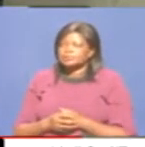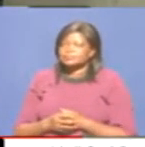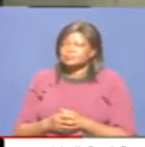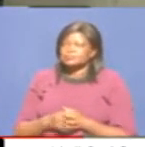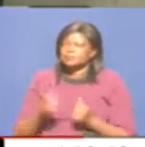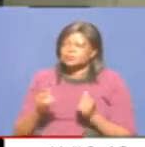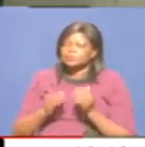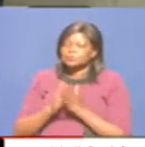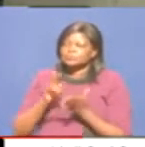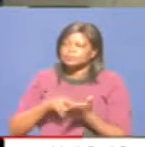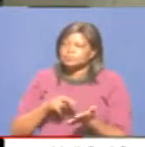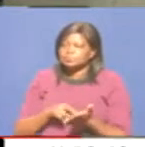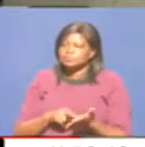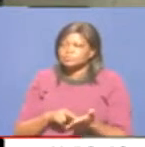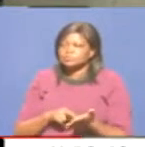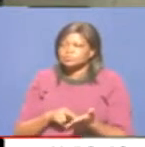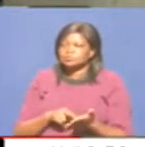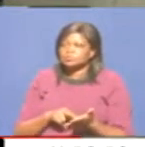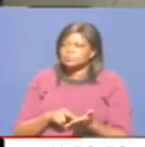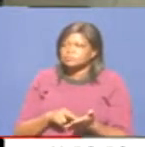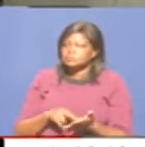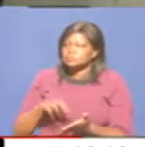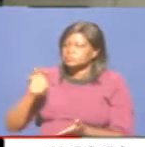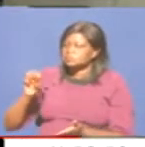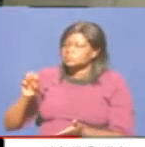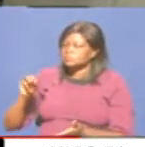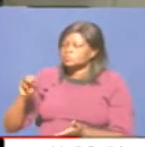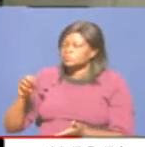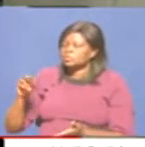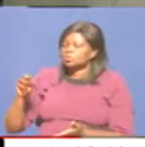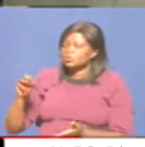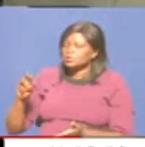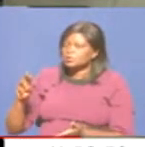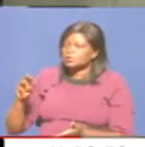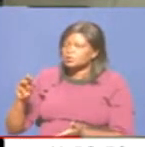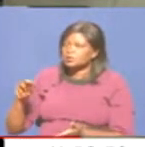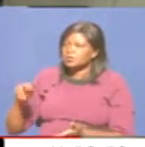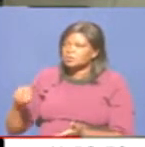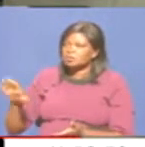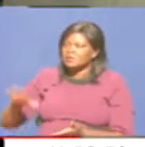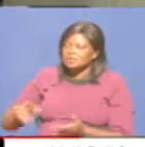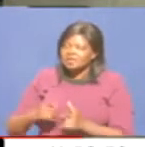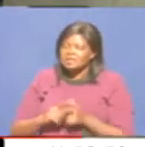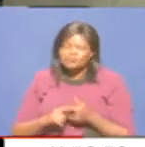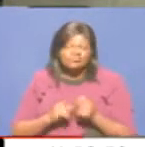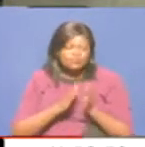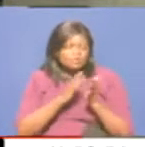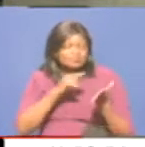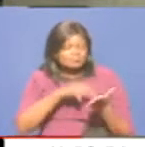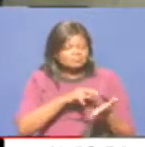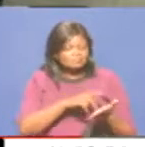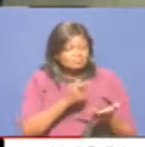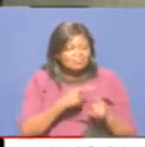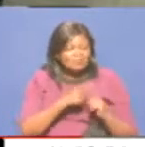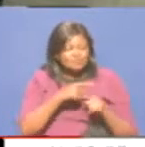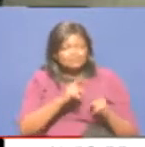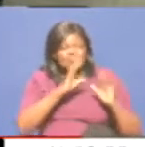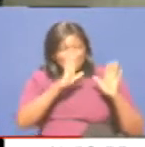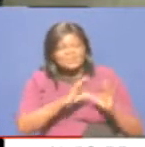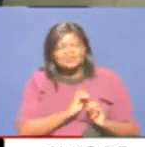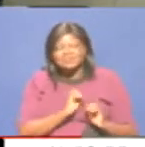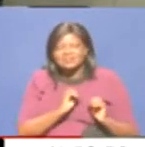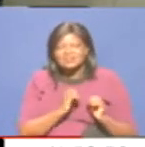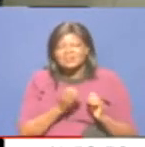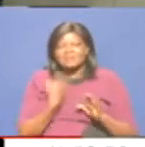Mugwen constituency, mm. you're a Kasipul Kabondo aspirant, but you didn't go into campaign constituencies and campaign mode. We had a